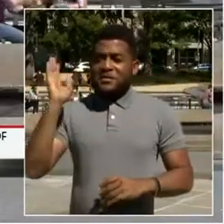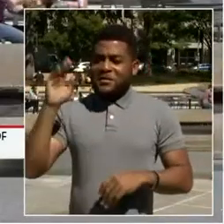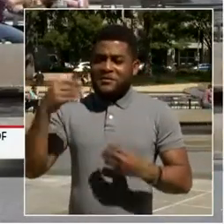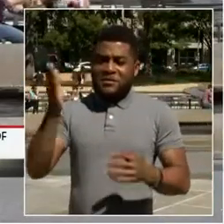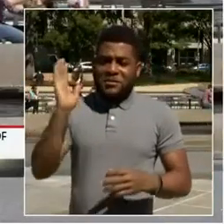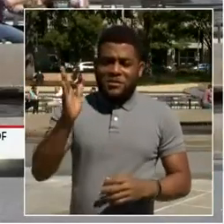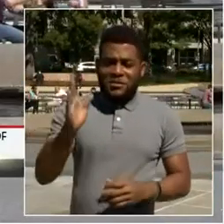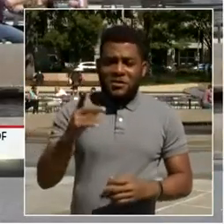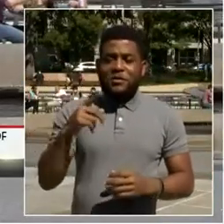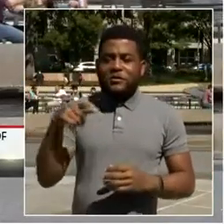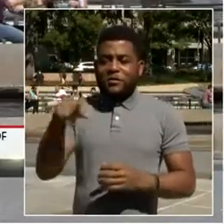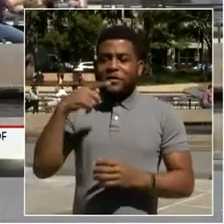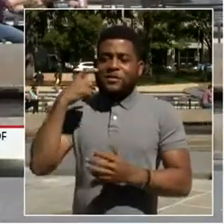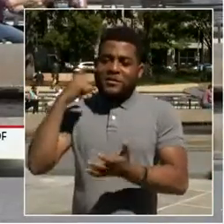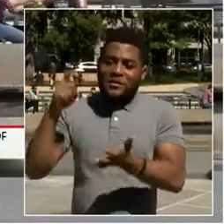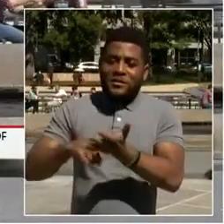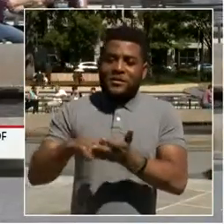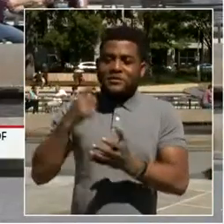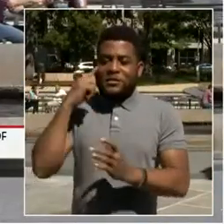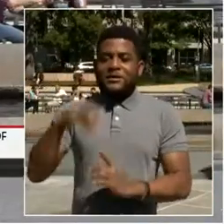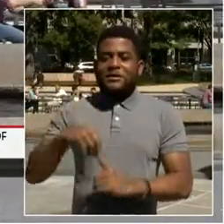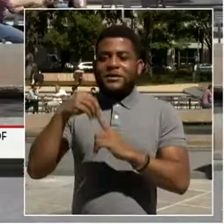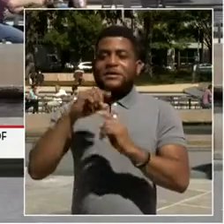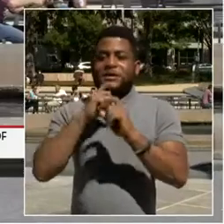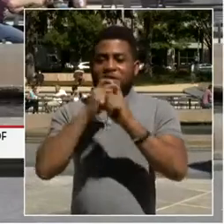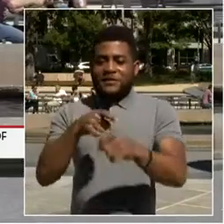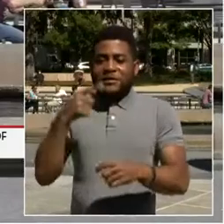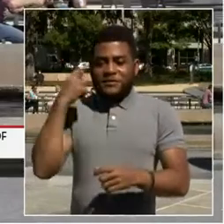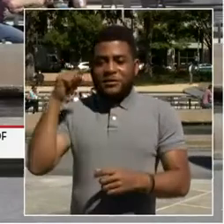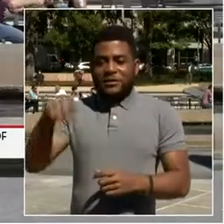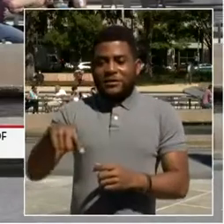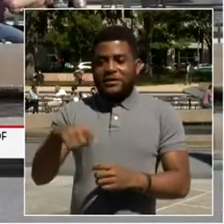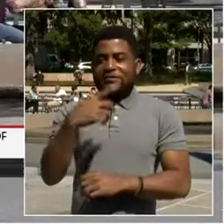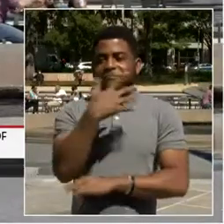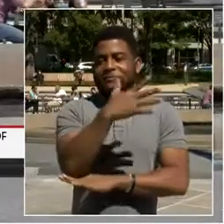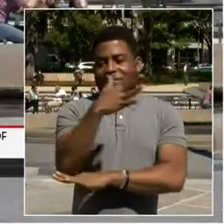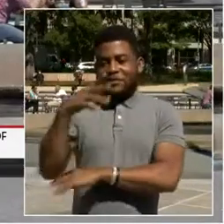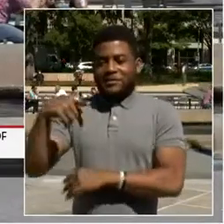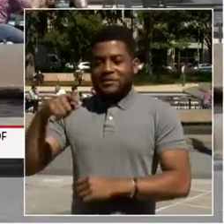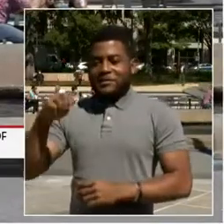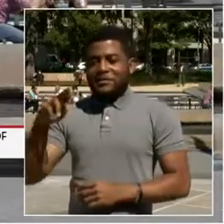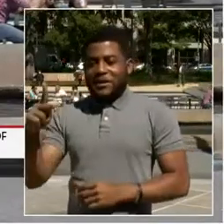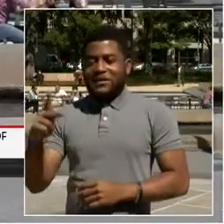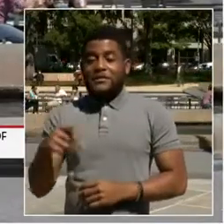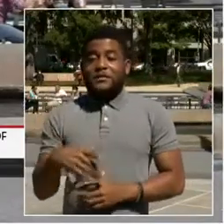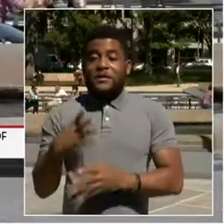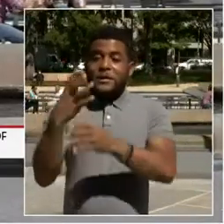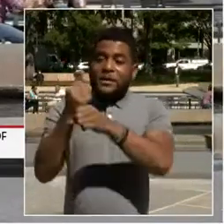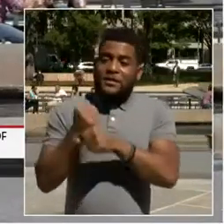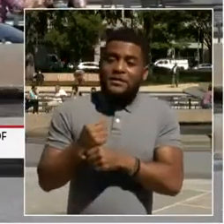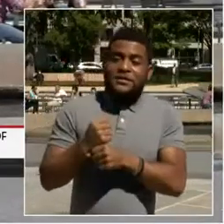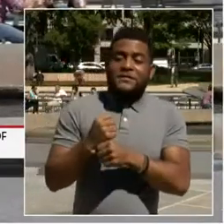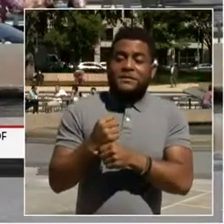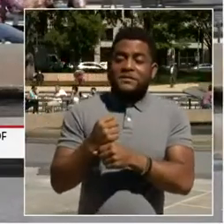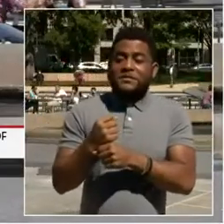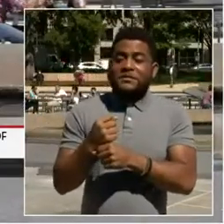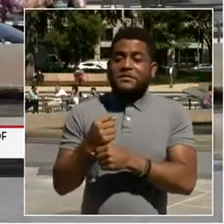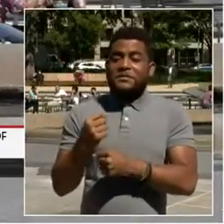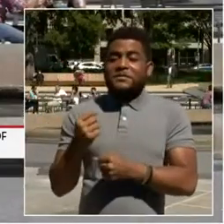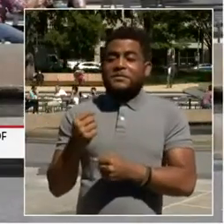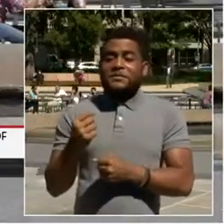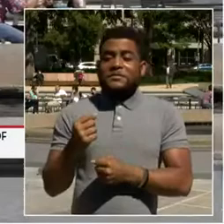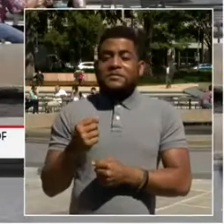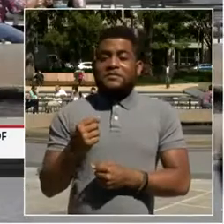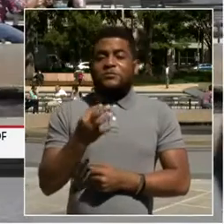gift that this park has already received and another special gift that it will receive soon. Ann B. and Thomas